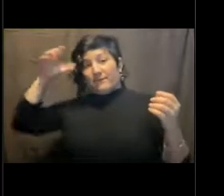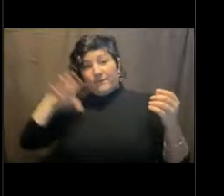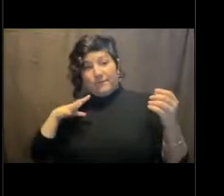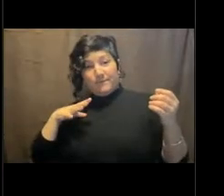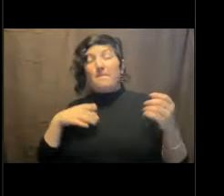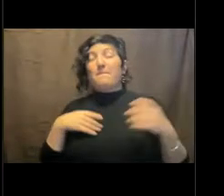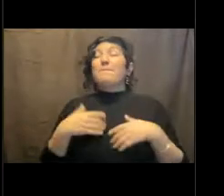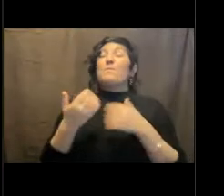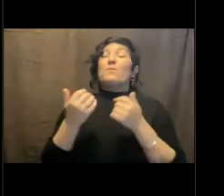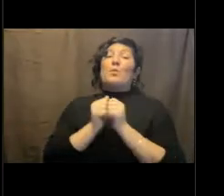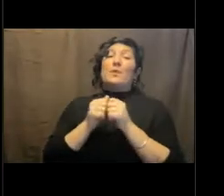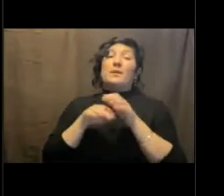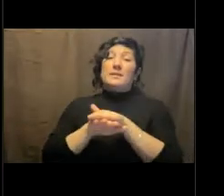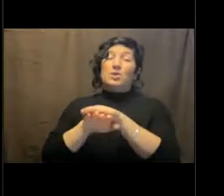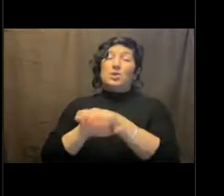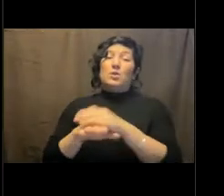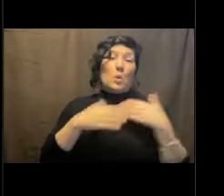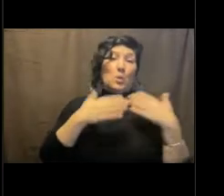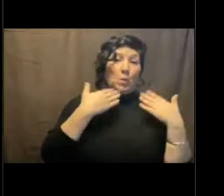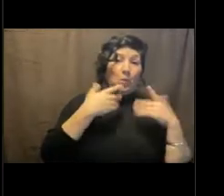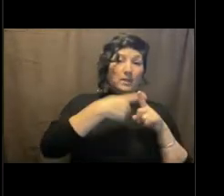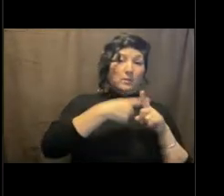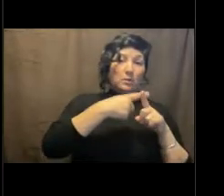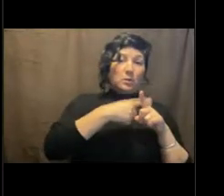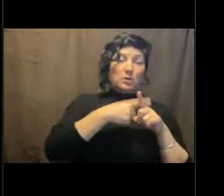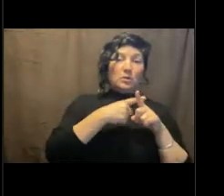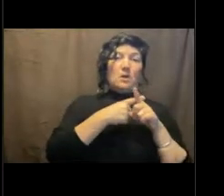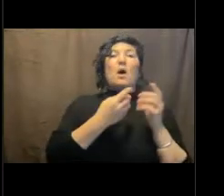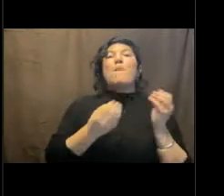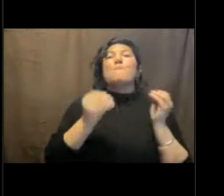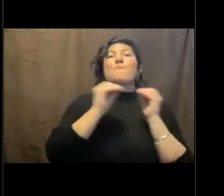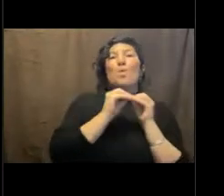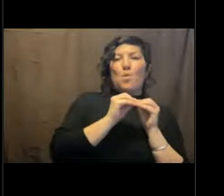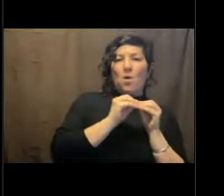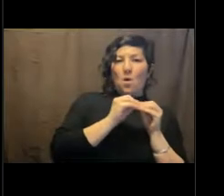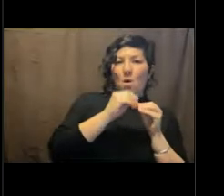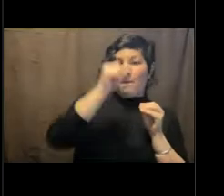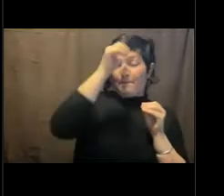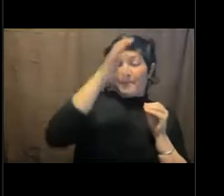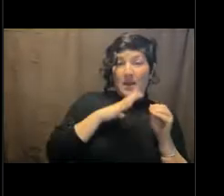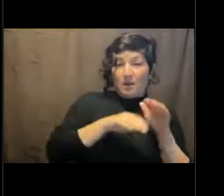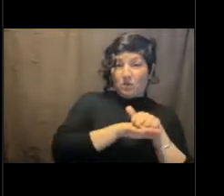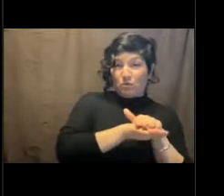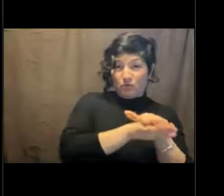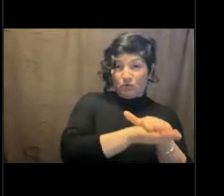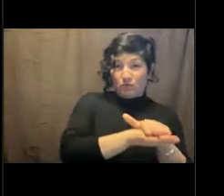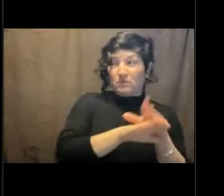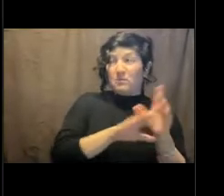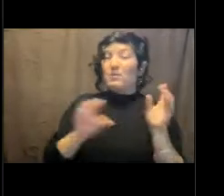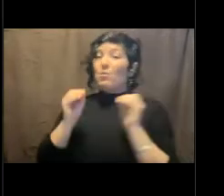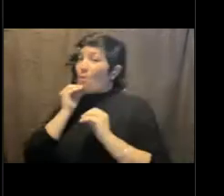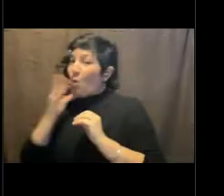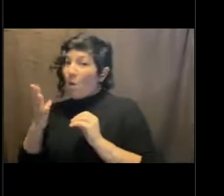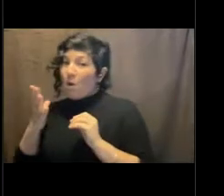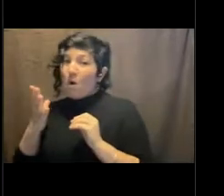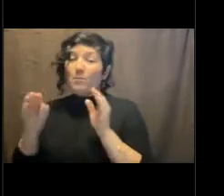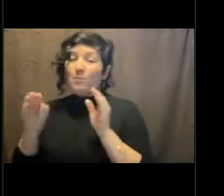sea turtles, at cooler temperatures, more male or boy turtles are produced. And then at warmer temperatures, more female or more